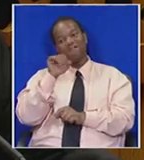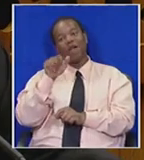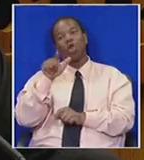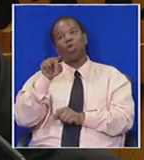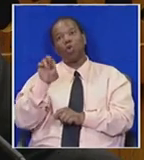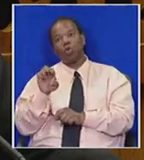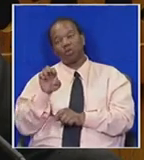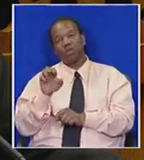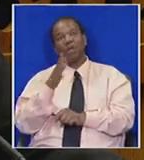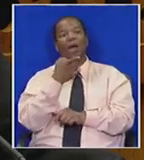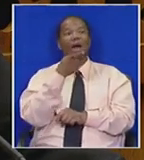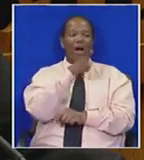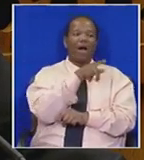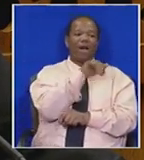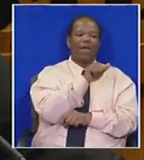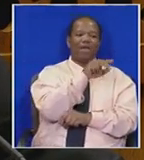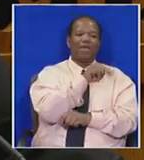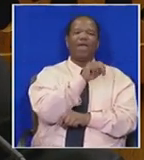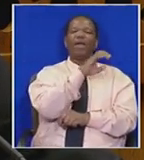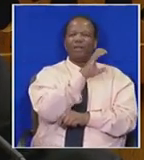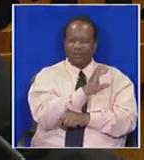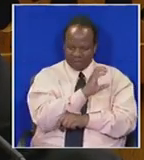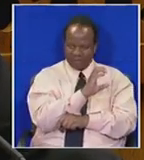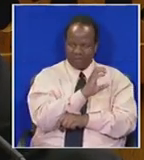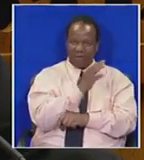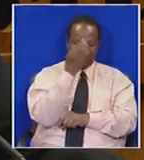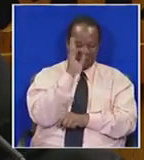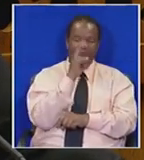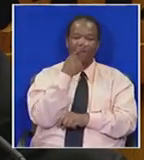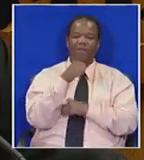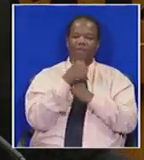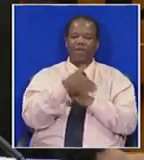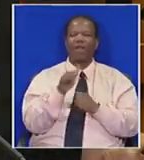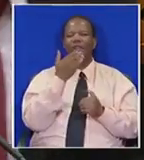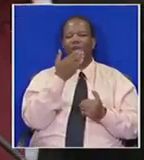what the ANC-led government will be giving effect to in the year ahead." Thank you.